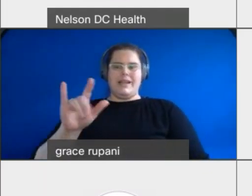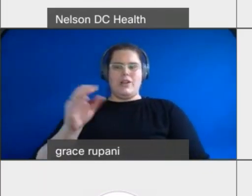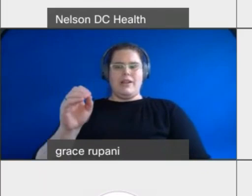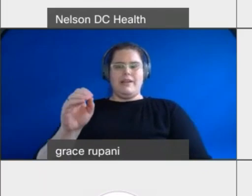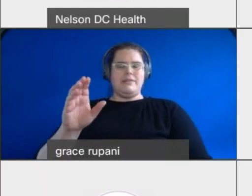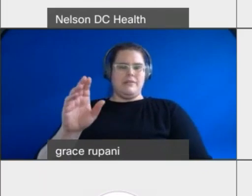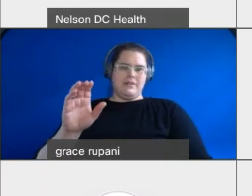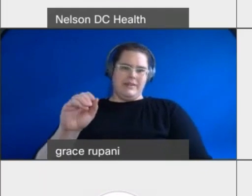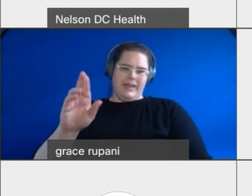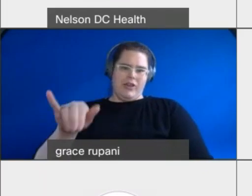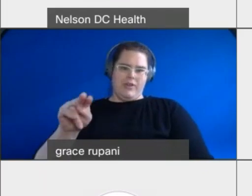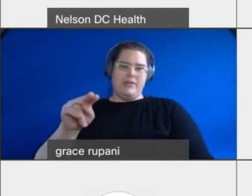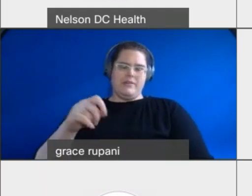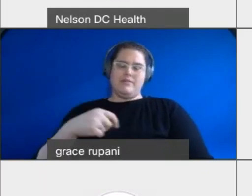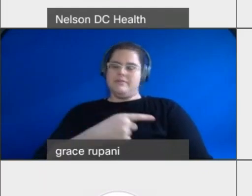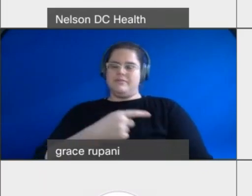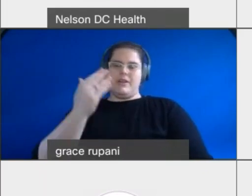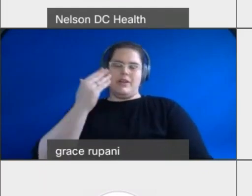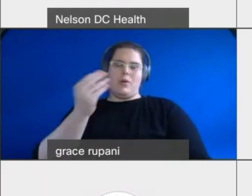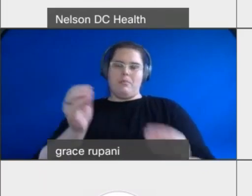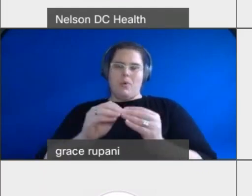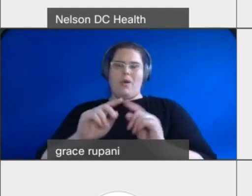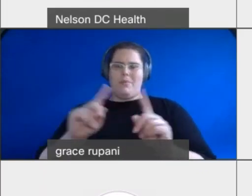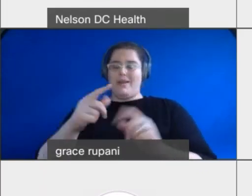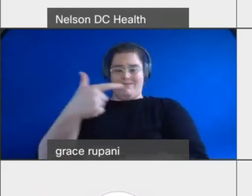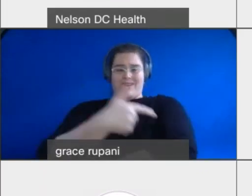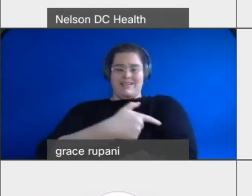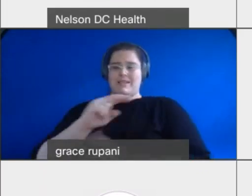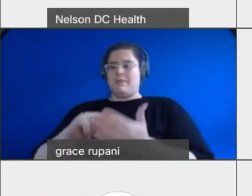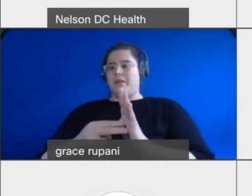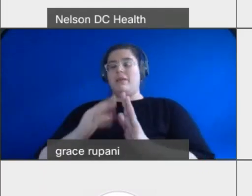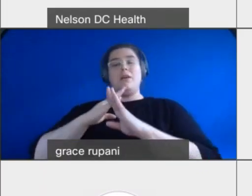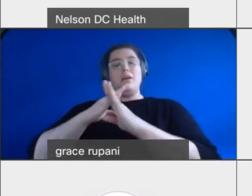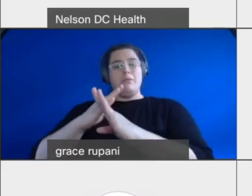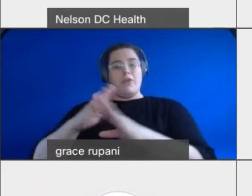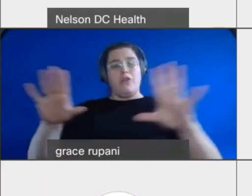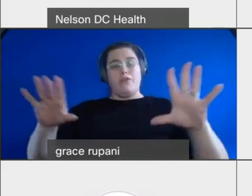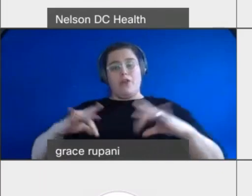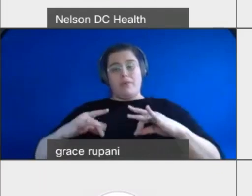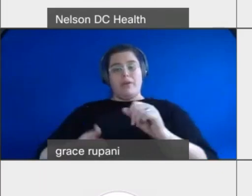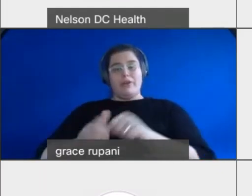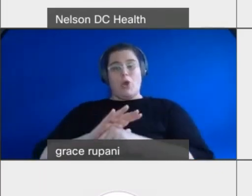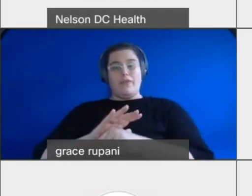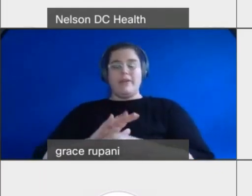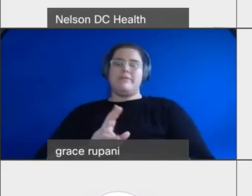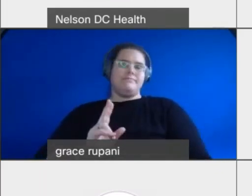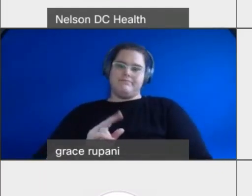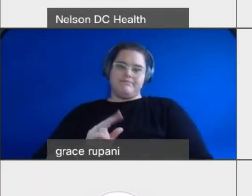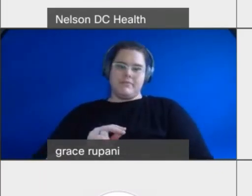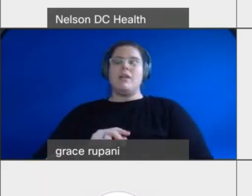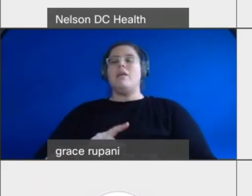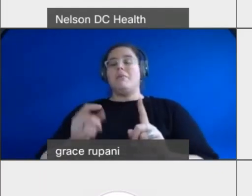great analogies, but the vaccine is not going to stop you from getting COVID. It will lessen the symptoms if you get